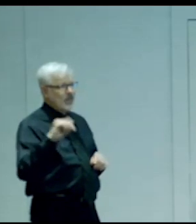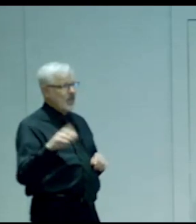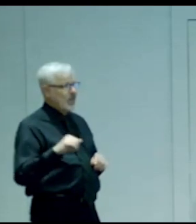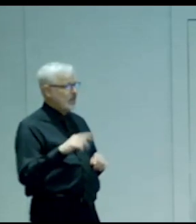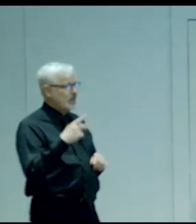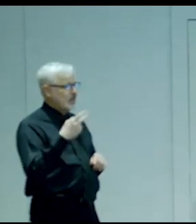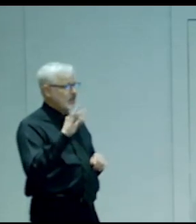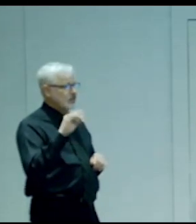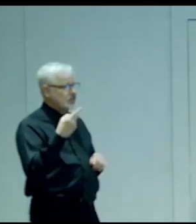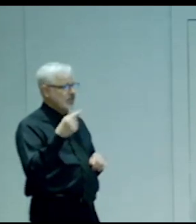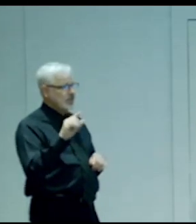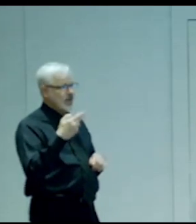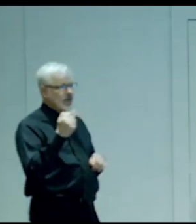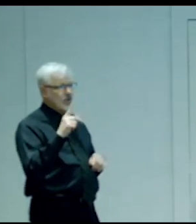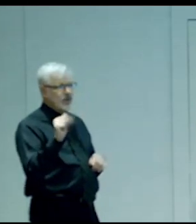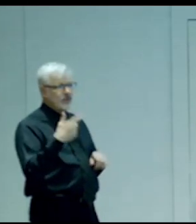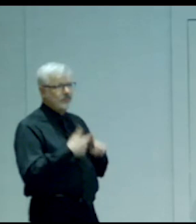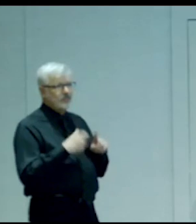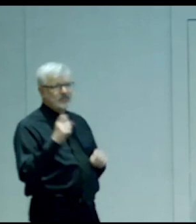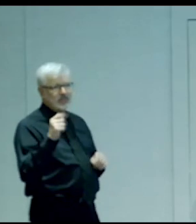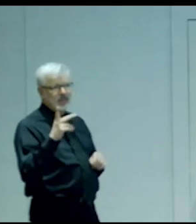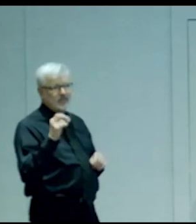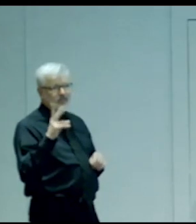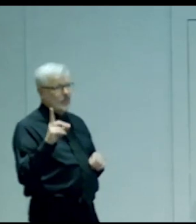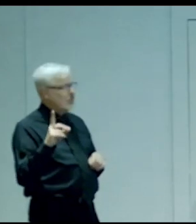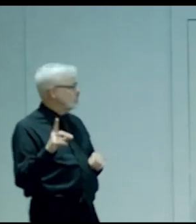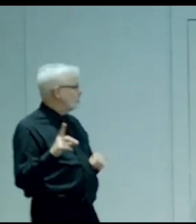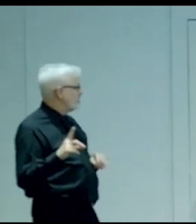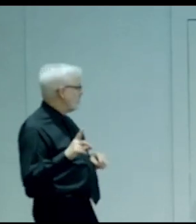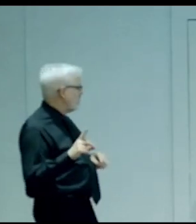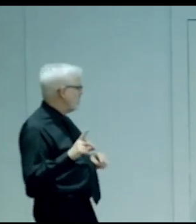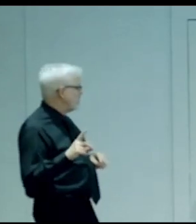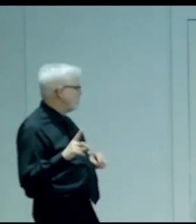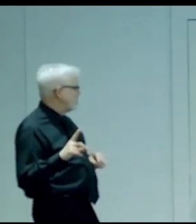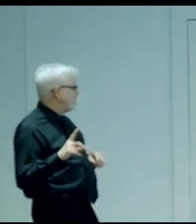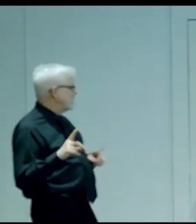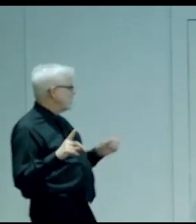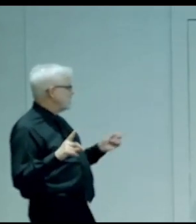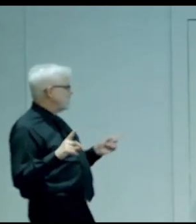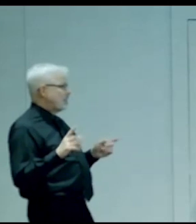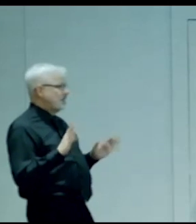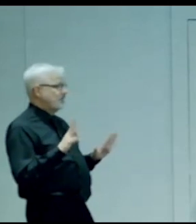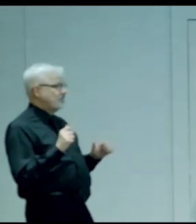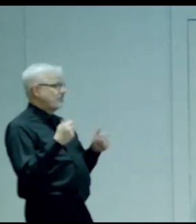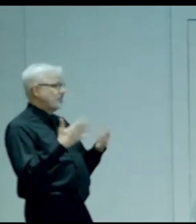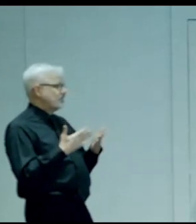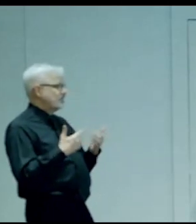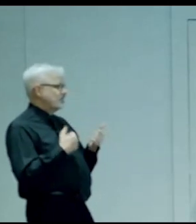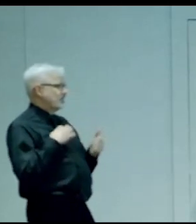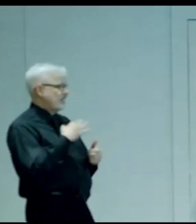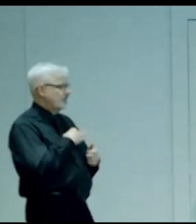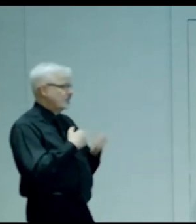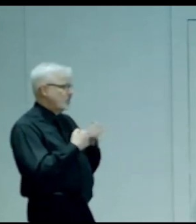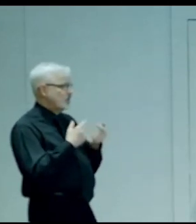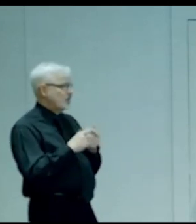Kenji Hakuta from Stanford. Nathan Bell offered invaluable staff support to the committee. So thank you